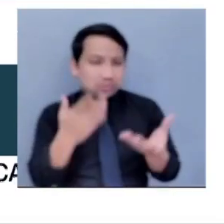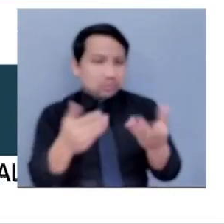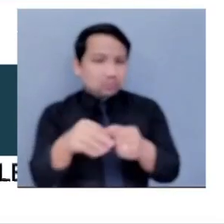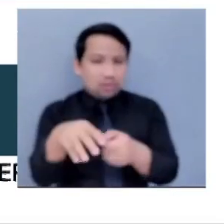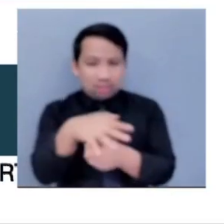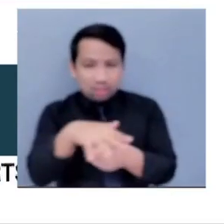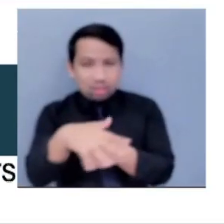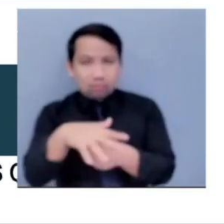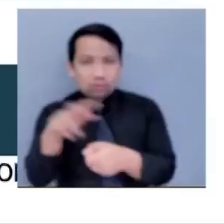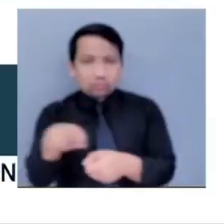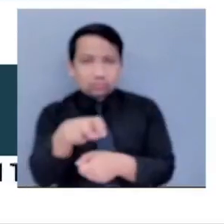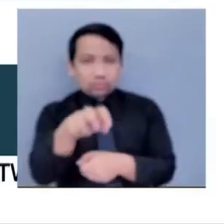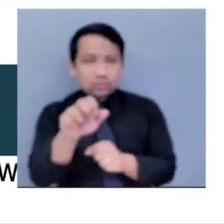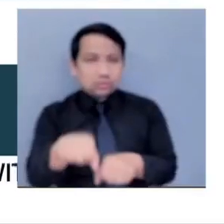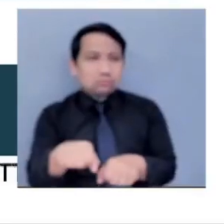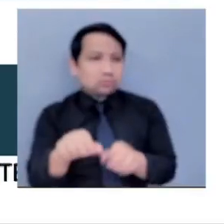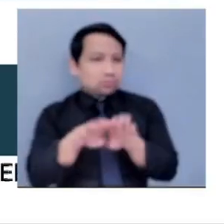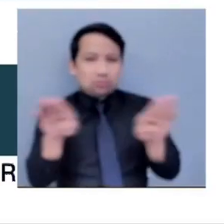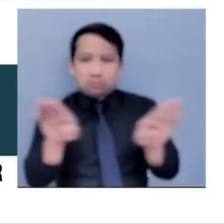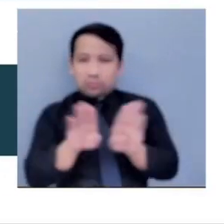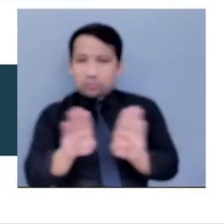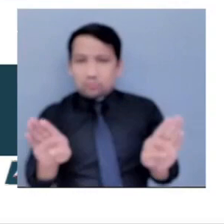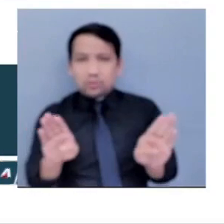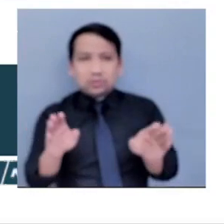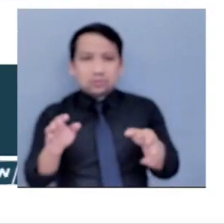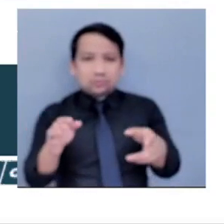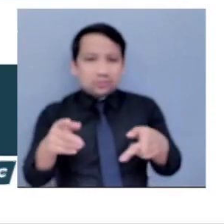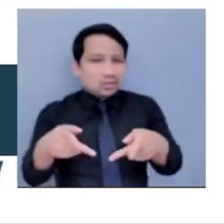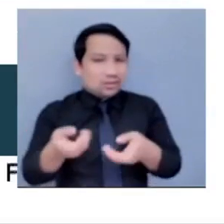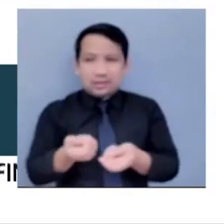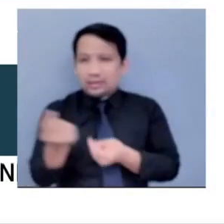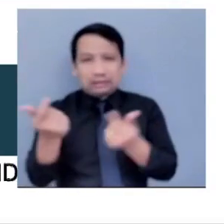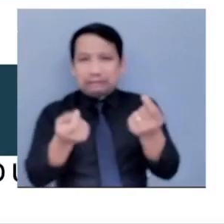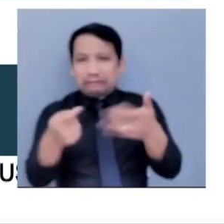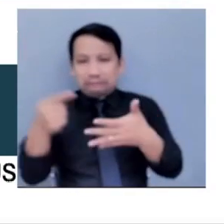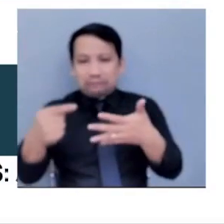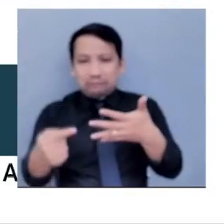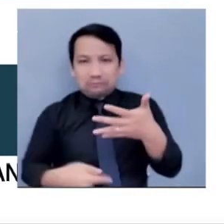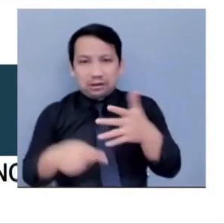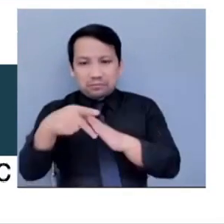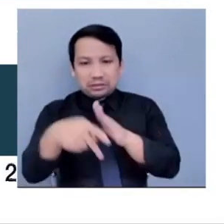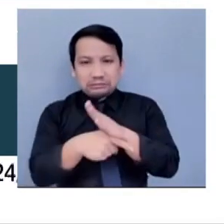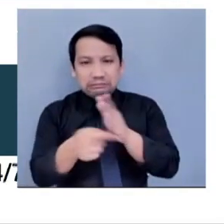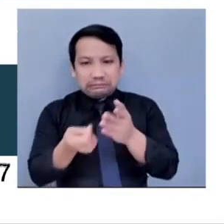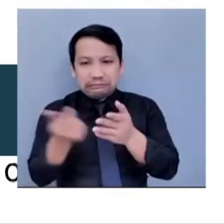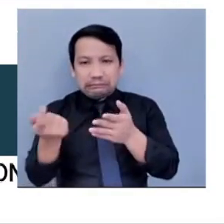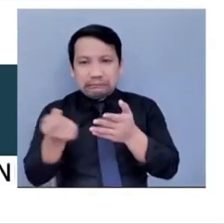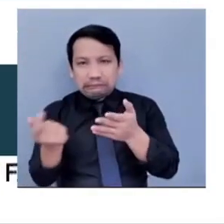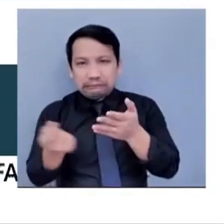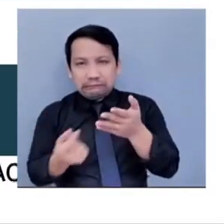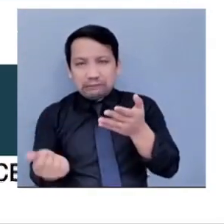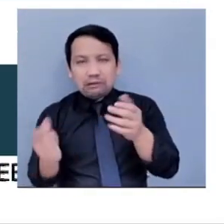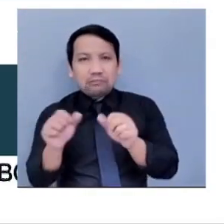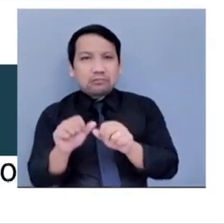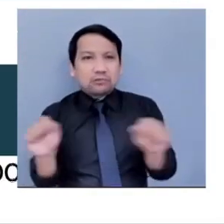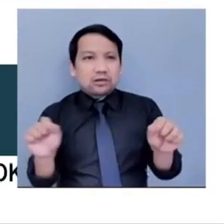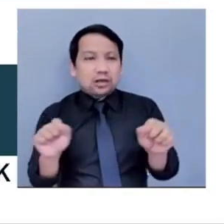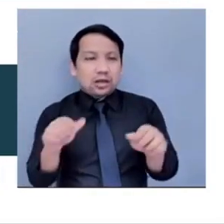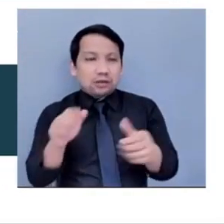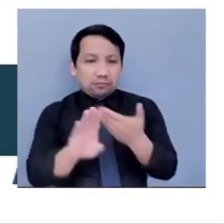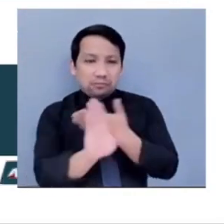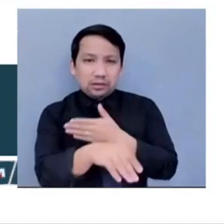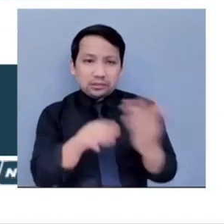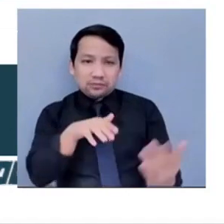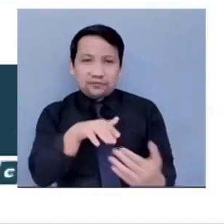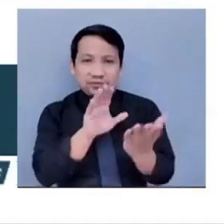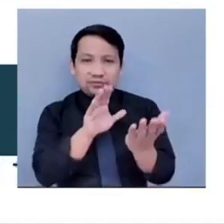the further recovery with the easing of restrictions in recent months. And of course, the resumption of face-to-face schooling since August